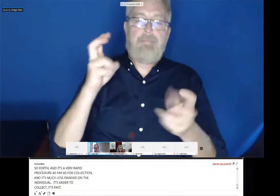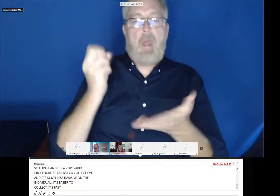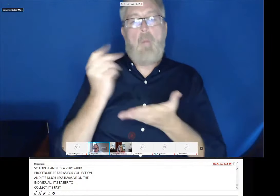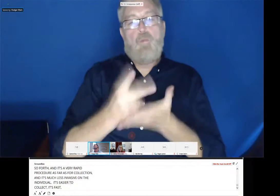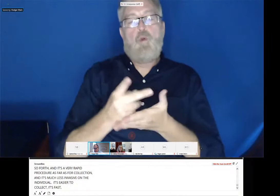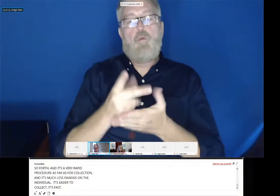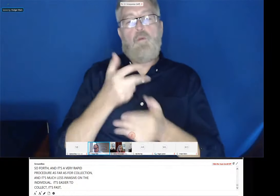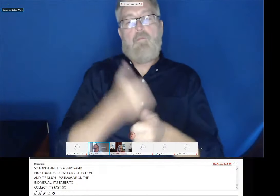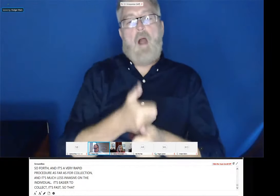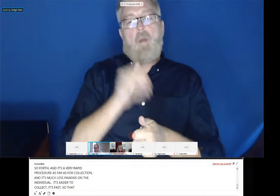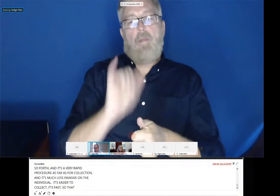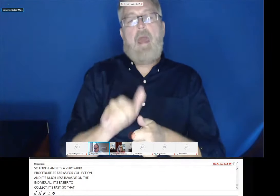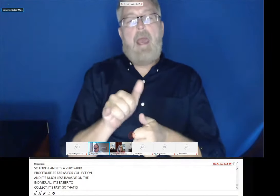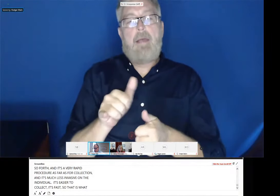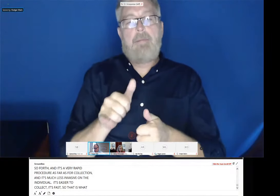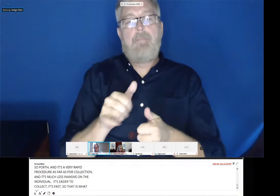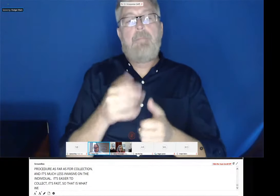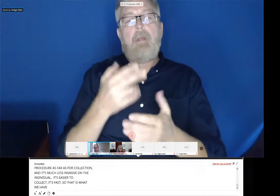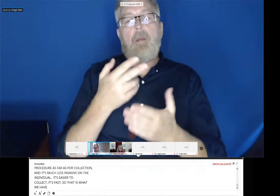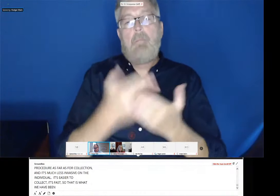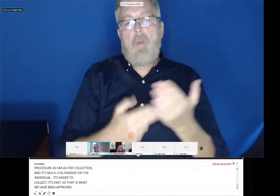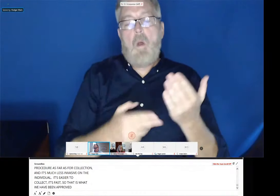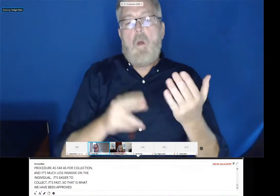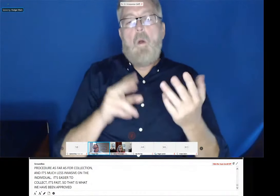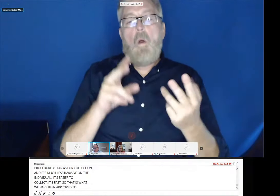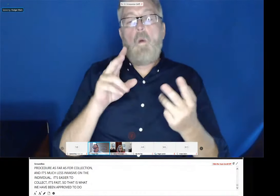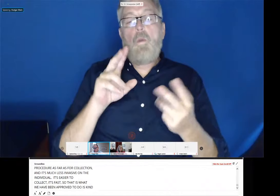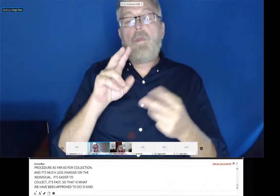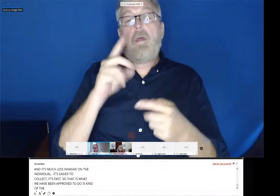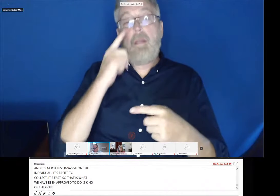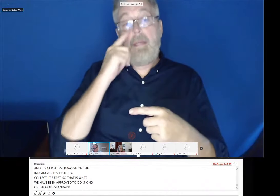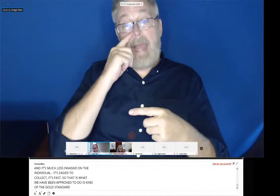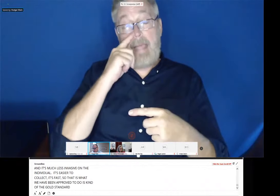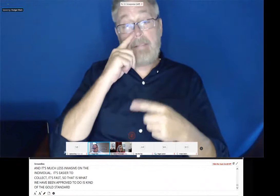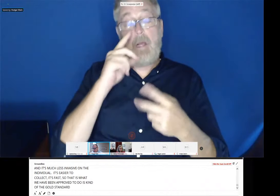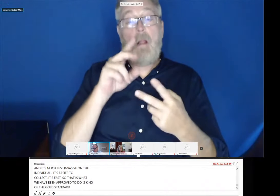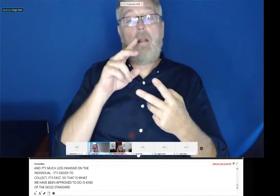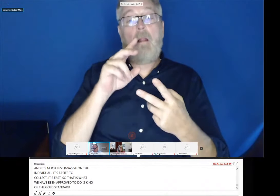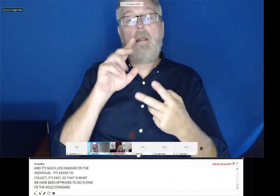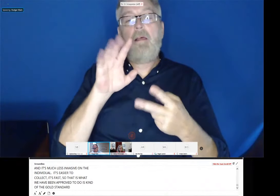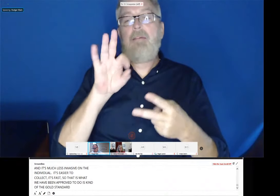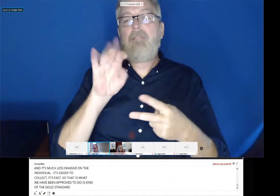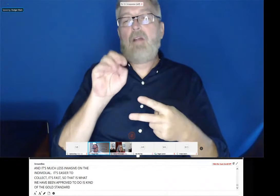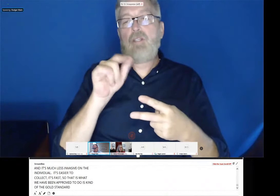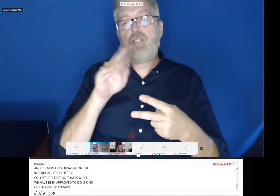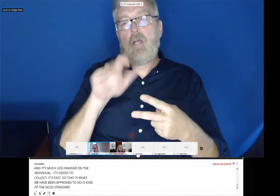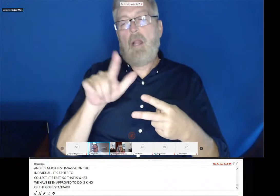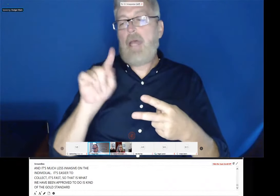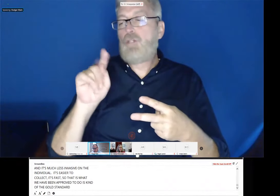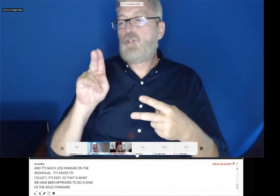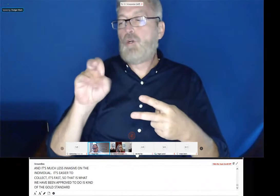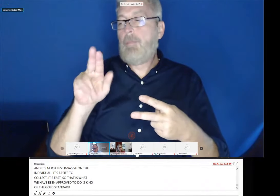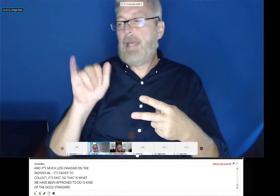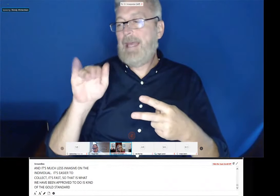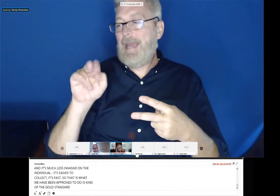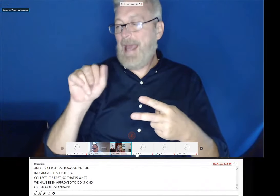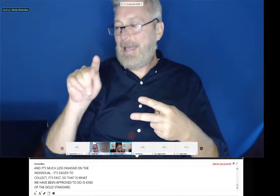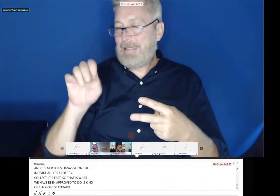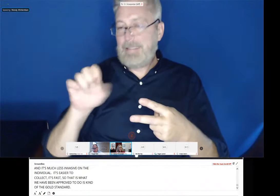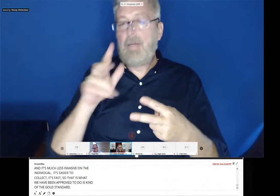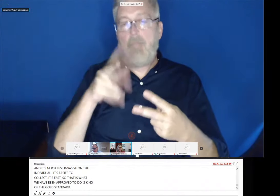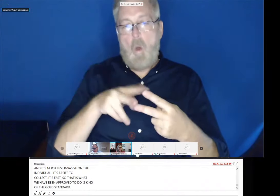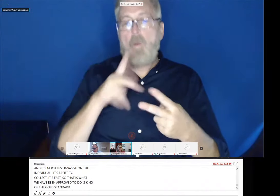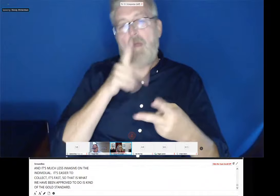these gold standard, both nasopharyngeal and nasal mid-turbinate swabs. Right. Dr. Main, thanks